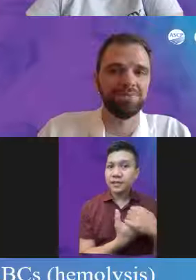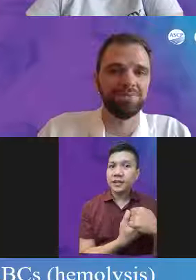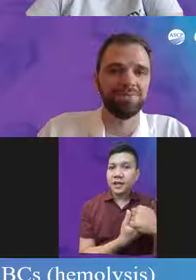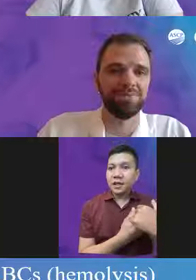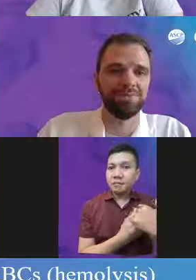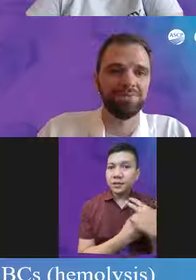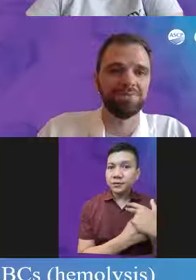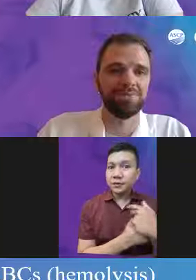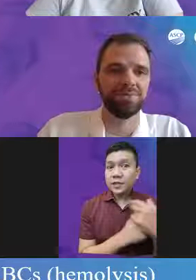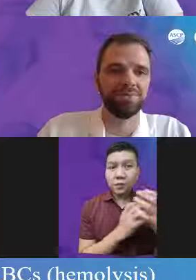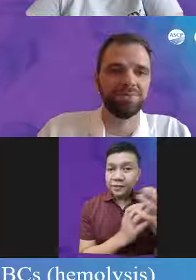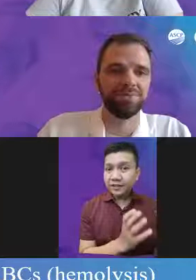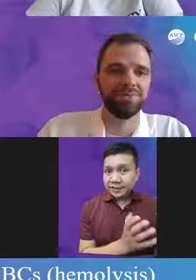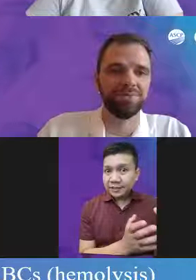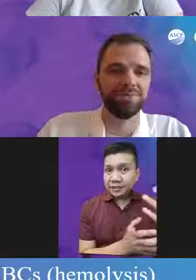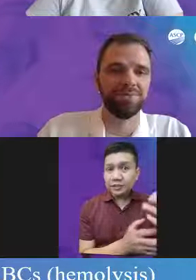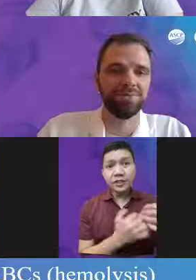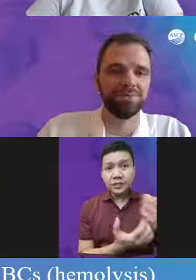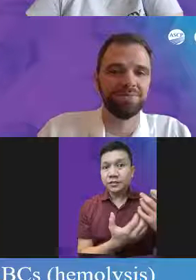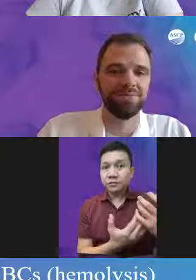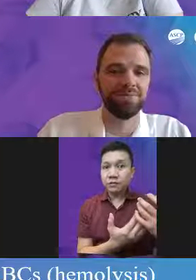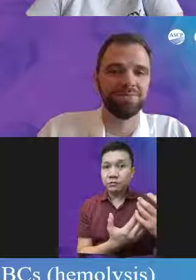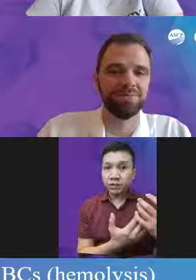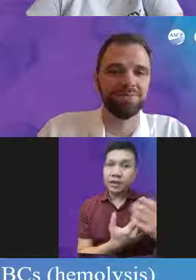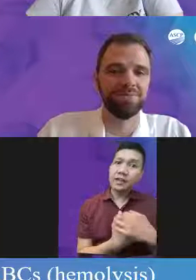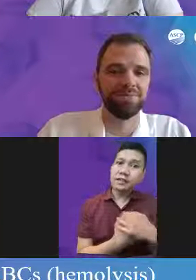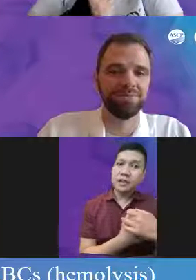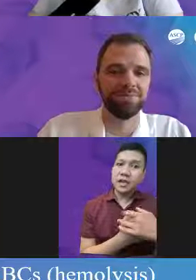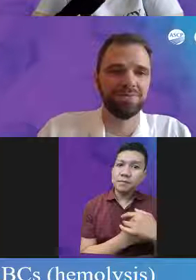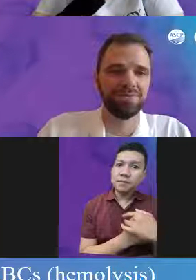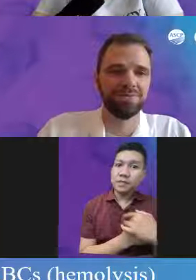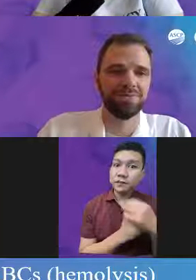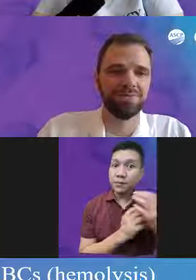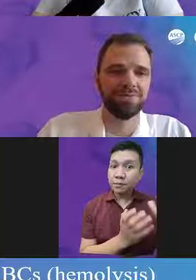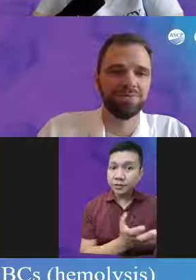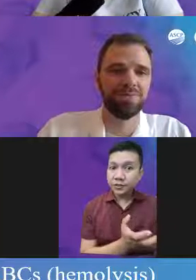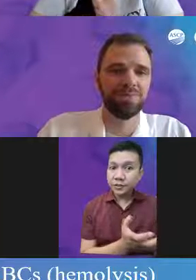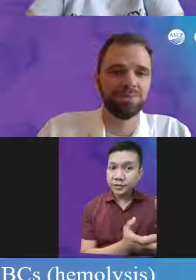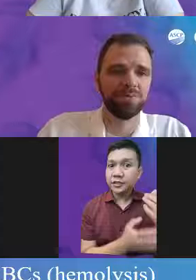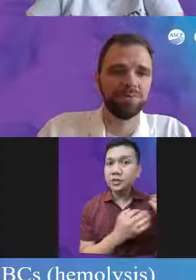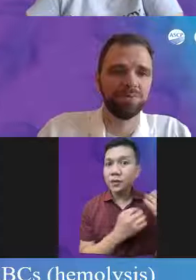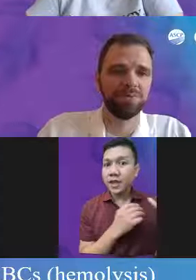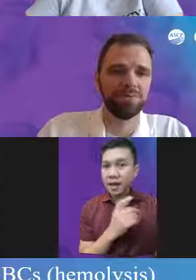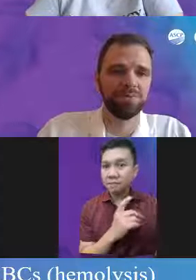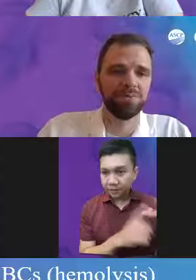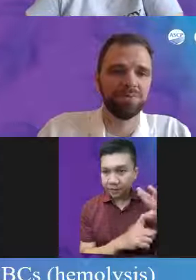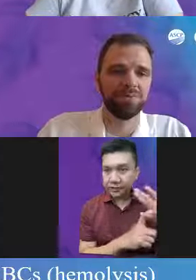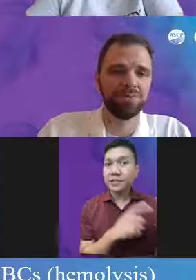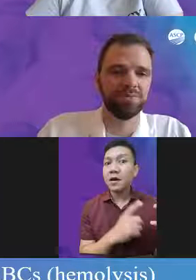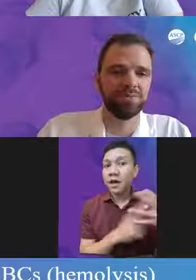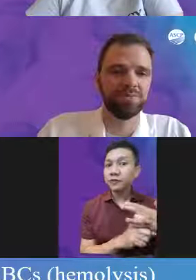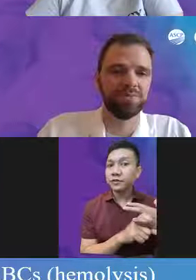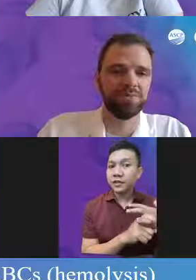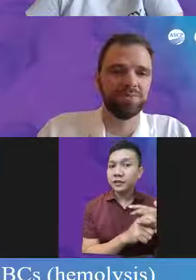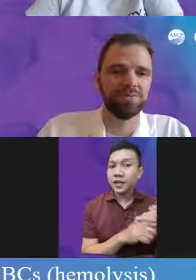to that, because that's one of the things that clinicians will look at. Is if you report schistocytes, do I have platelets?